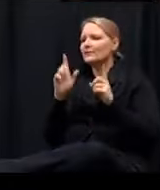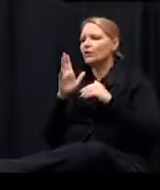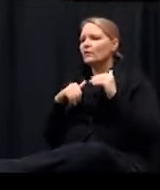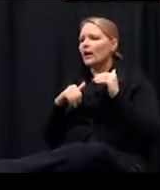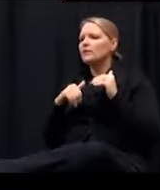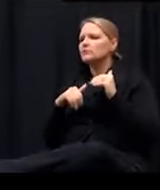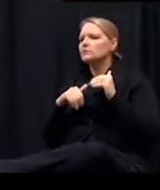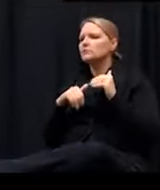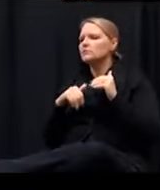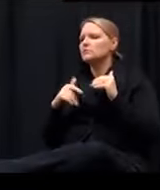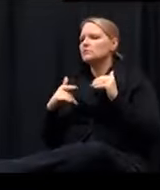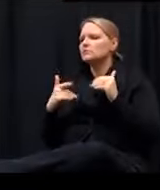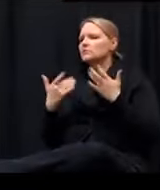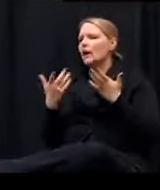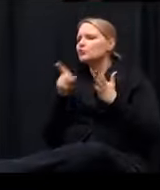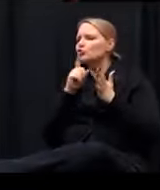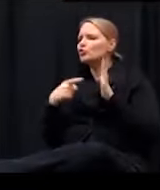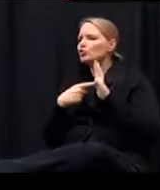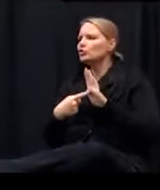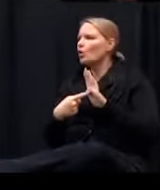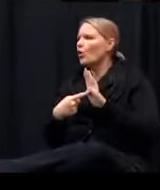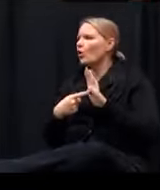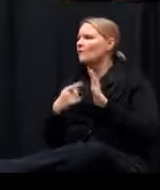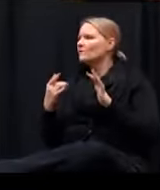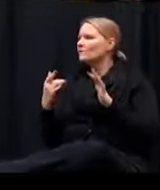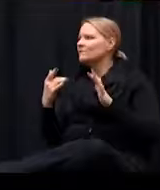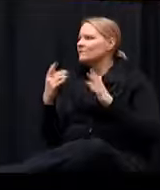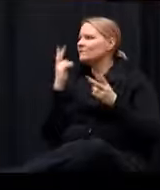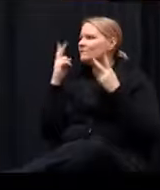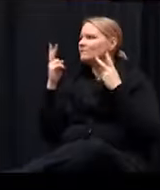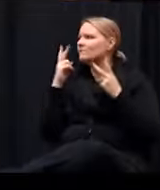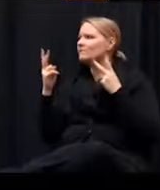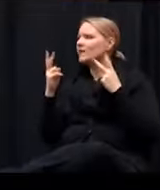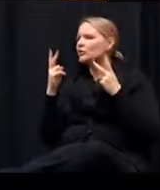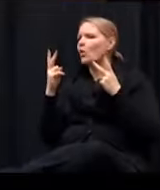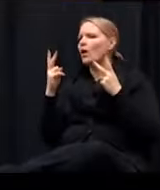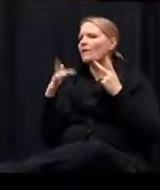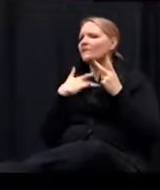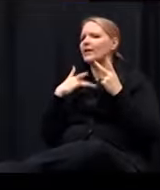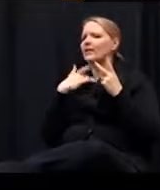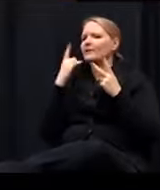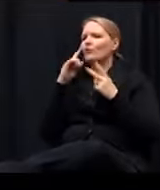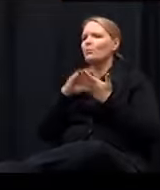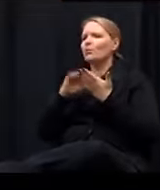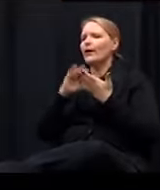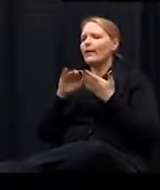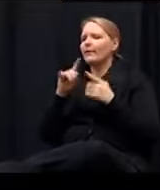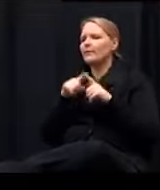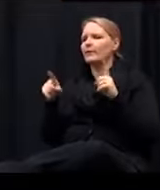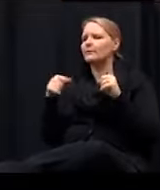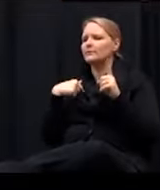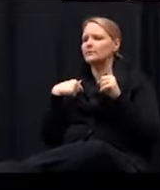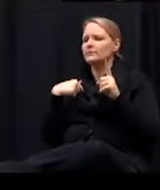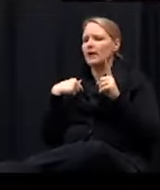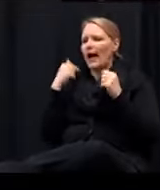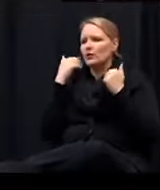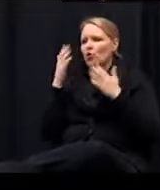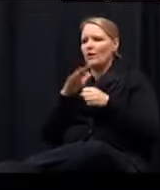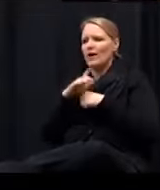there's some feeling visuals of Braille, but I don't know. We'll have to have another talk about that.